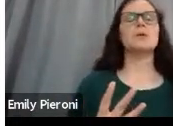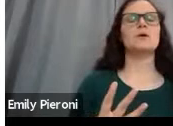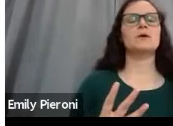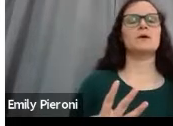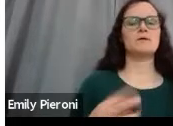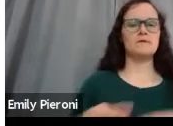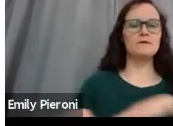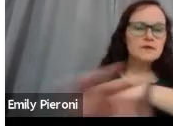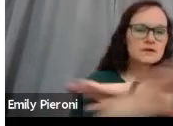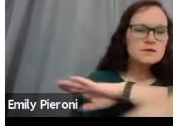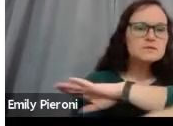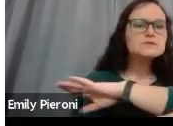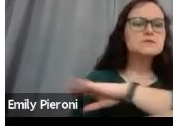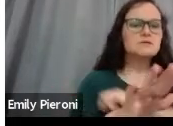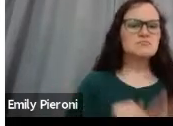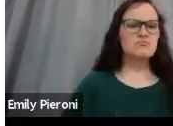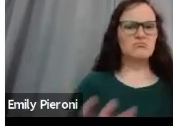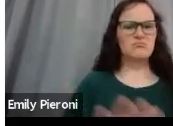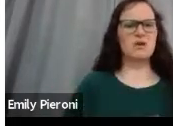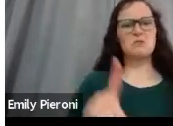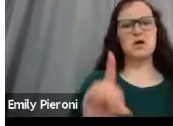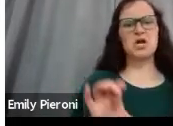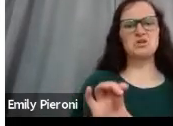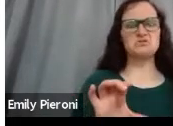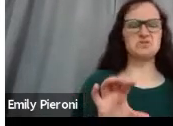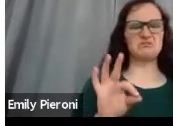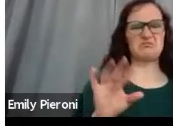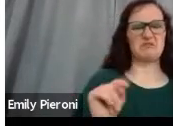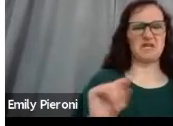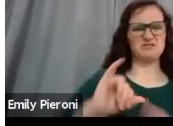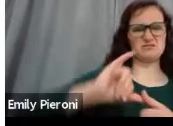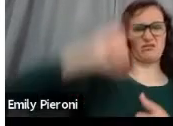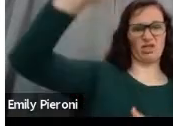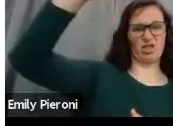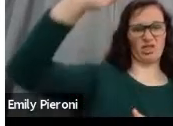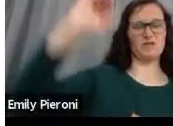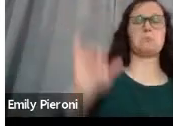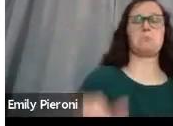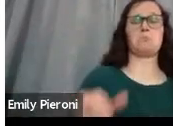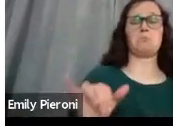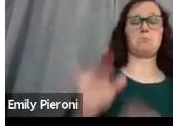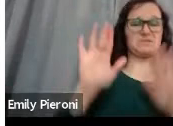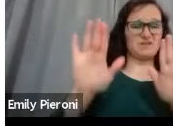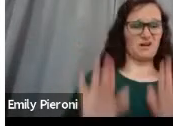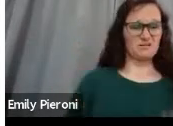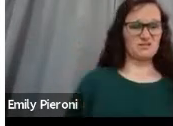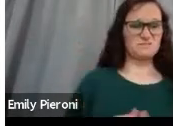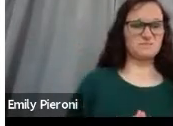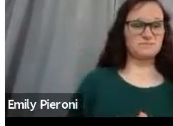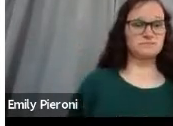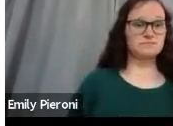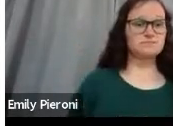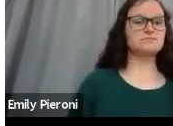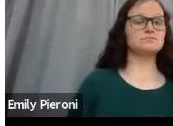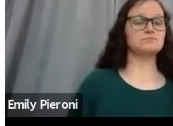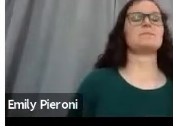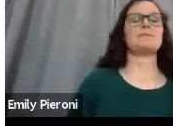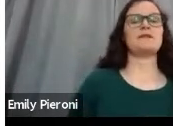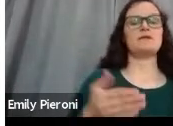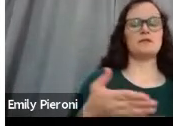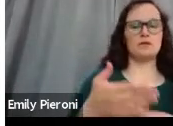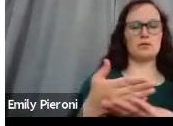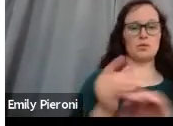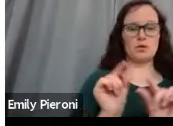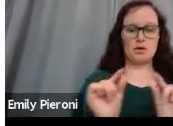pretty remarkable for just 14 years of growth. And the saw log potential, the wood